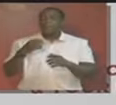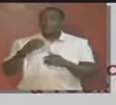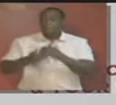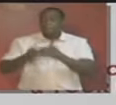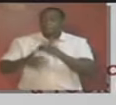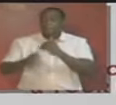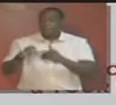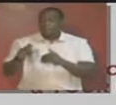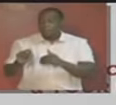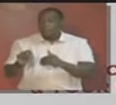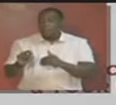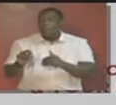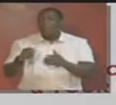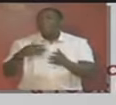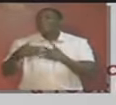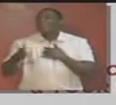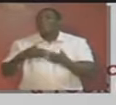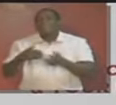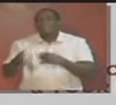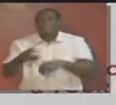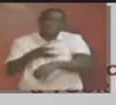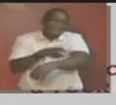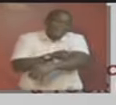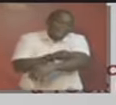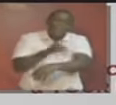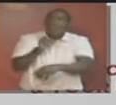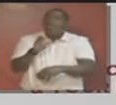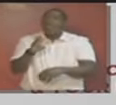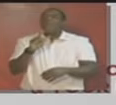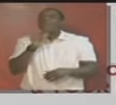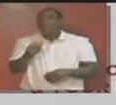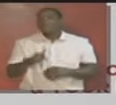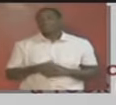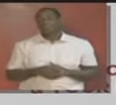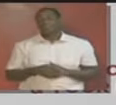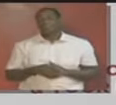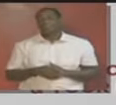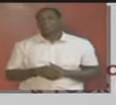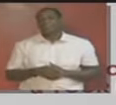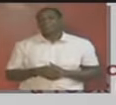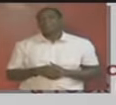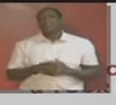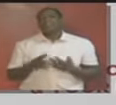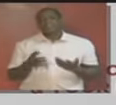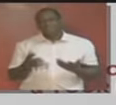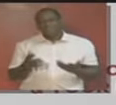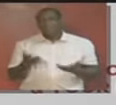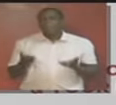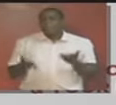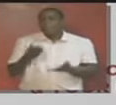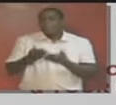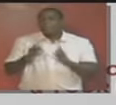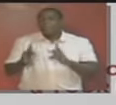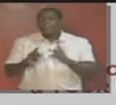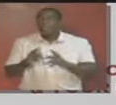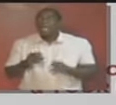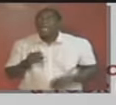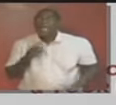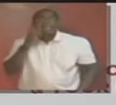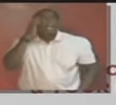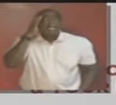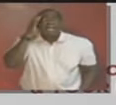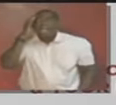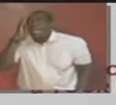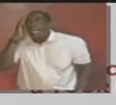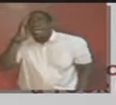of skepticism arises because of the way in which the information is treated, the way in which the information is spread. And